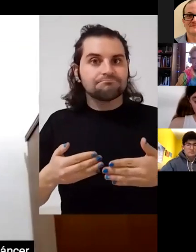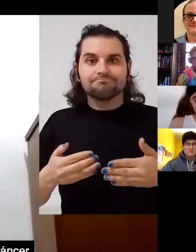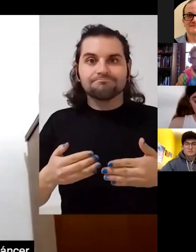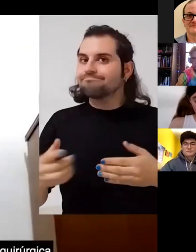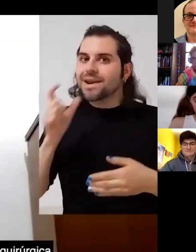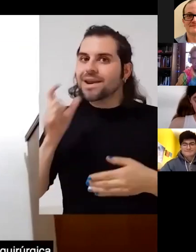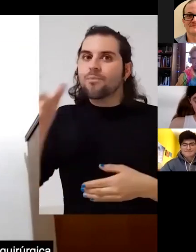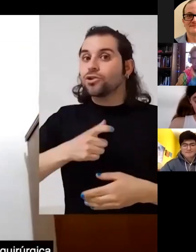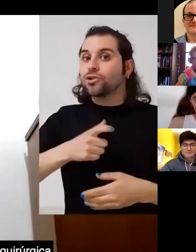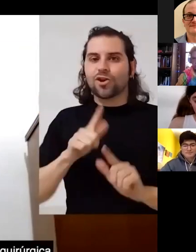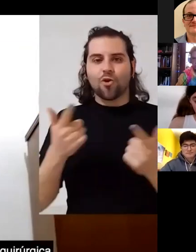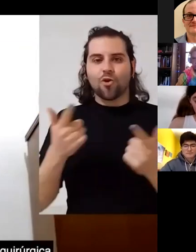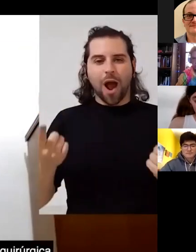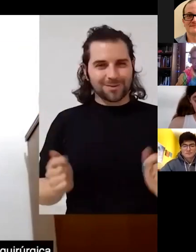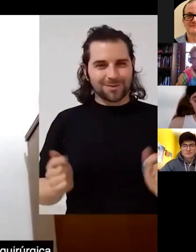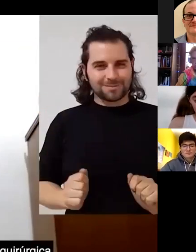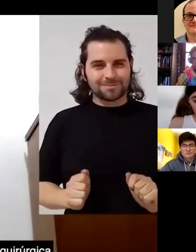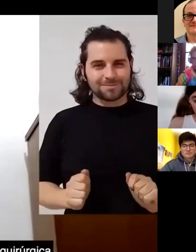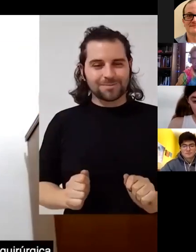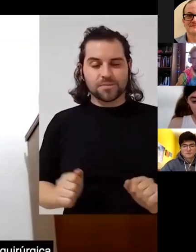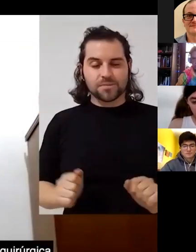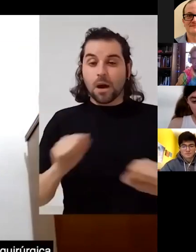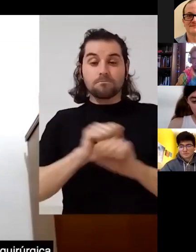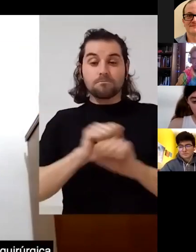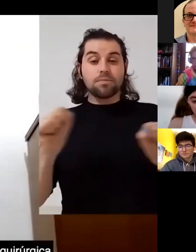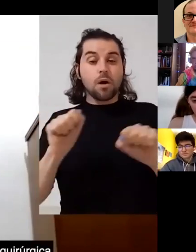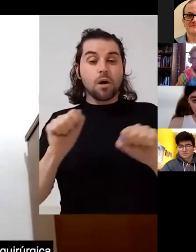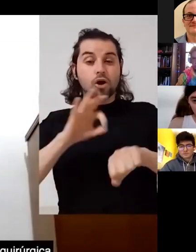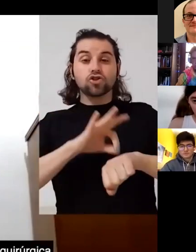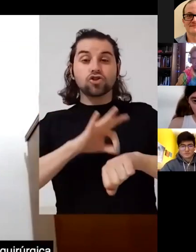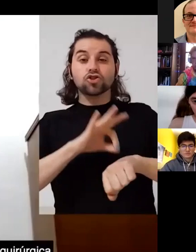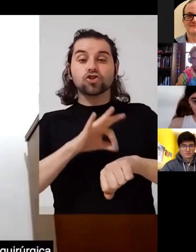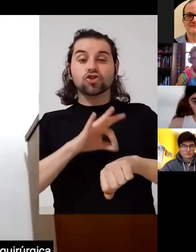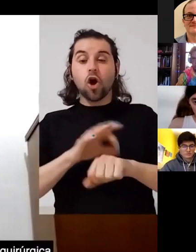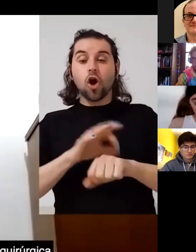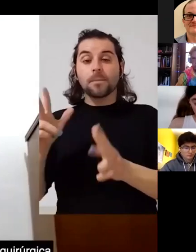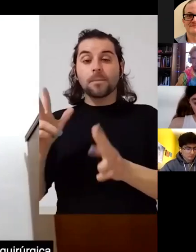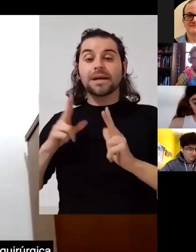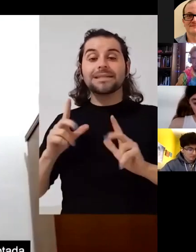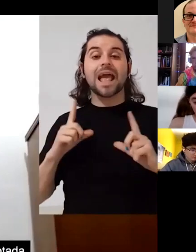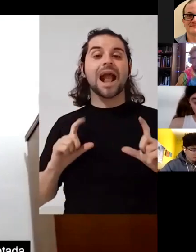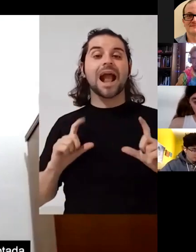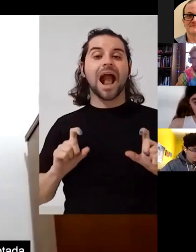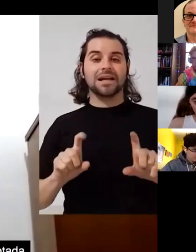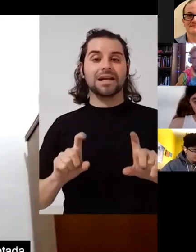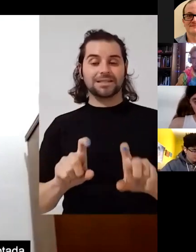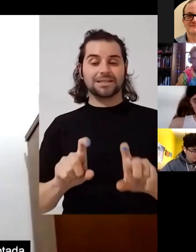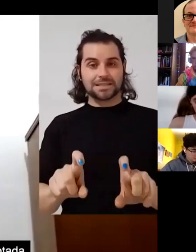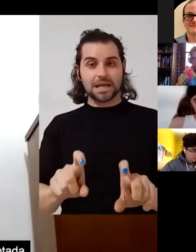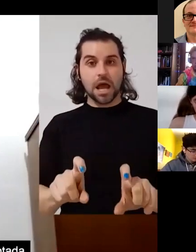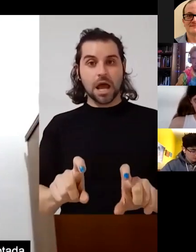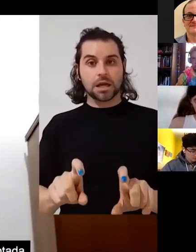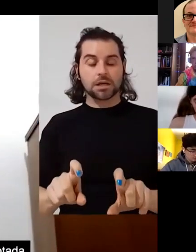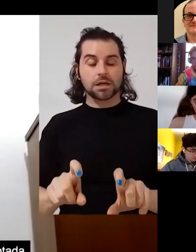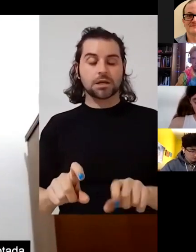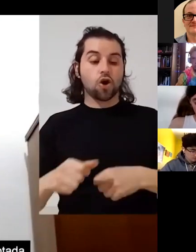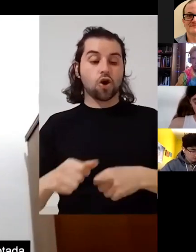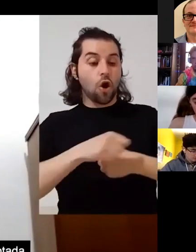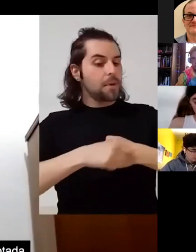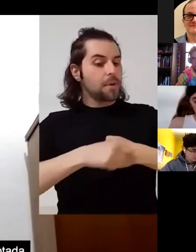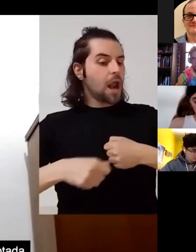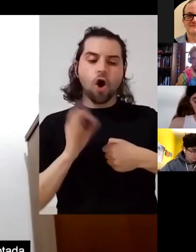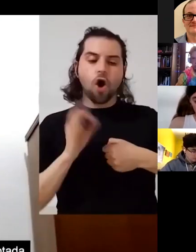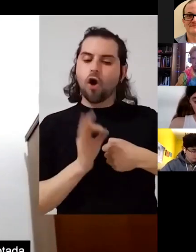that, I was diagnosed with cancer, which also required a surgical